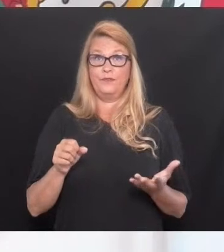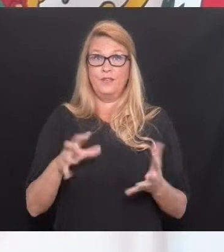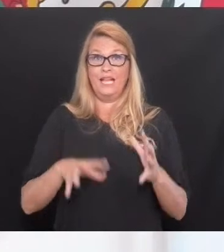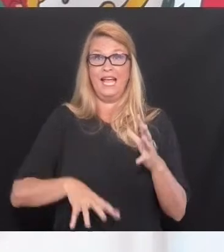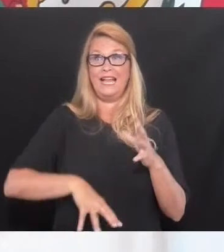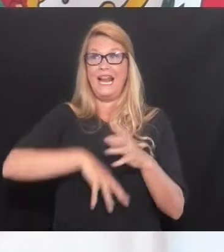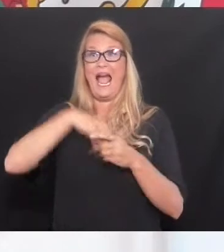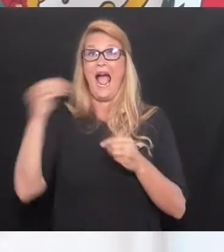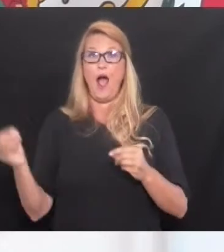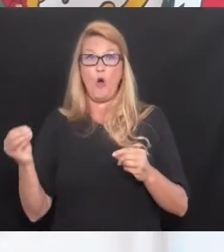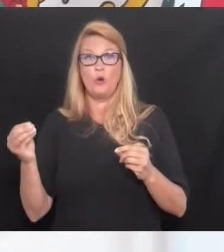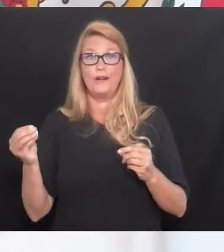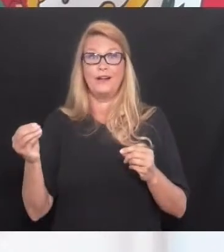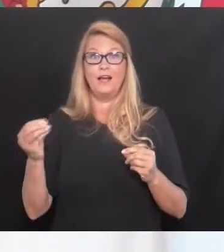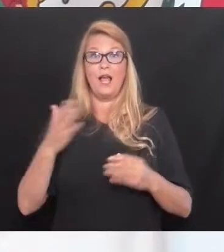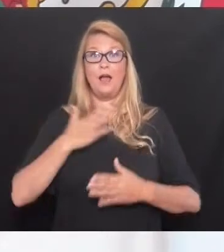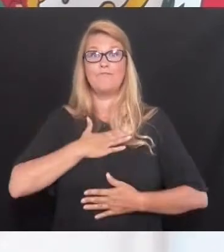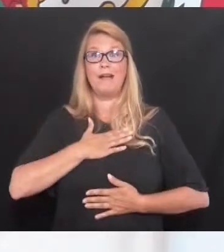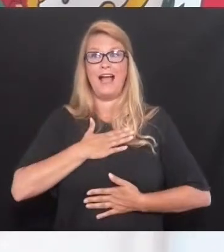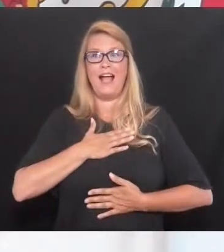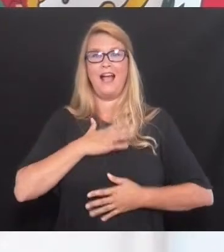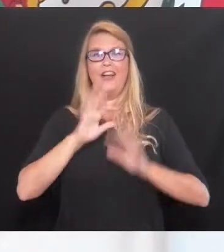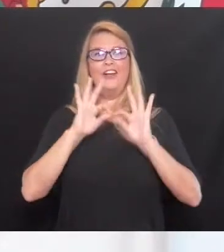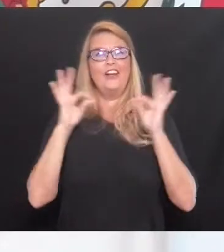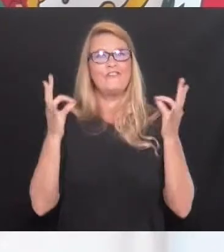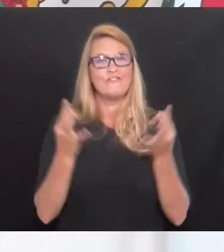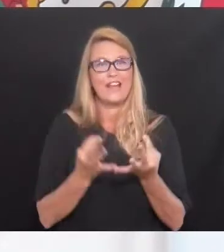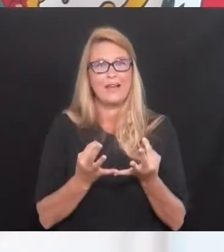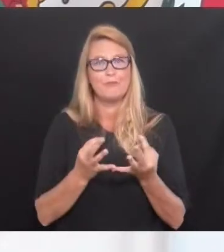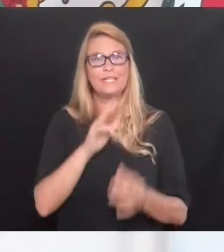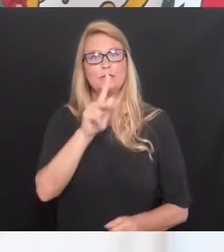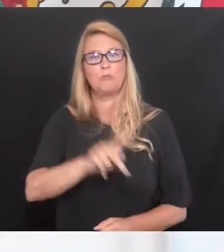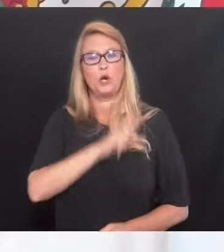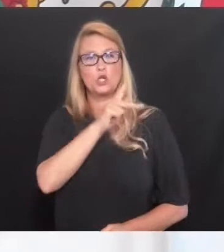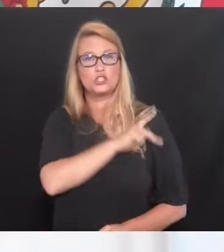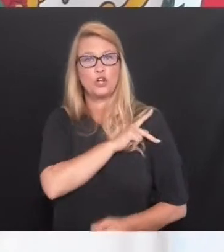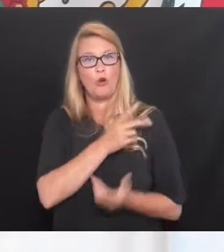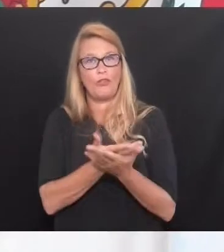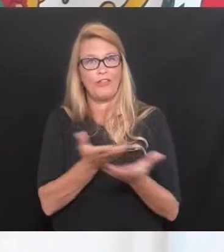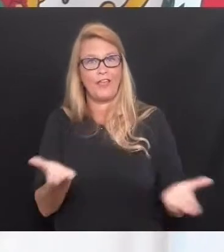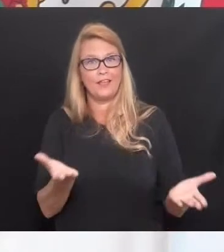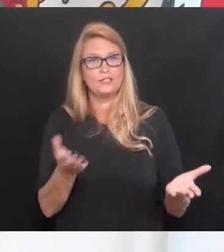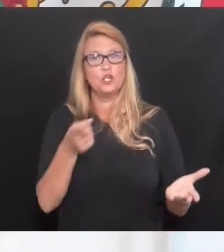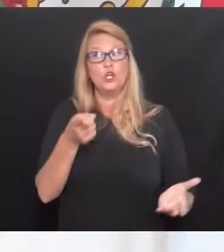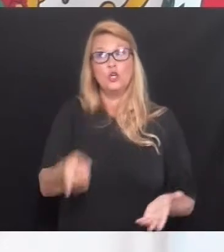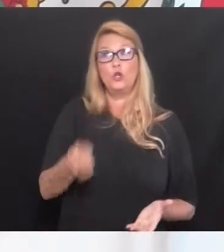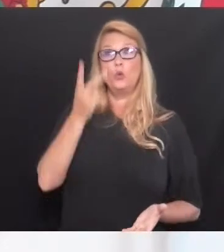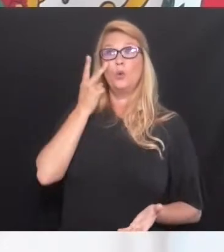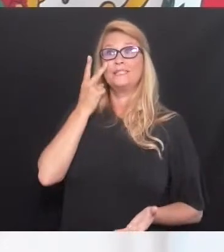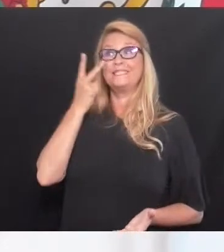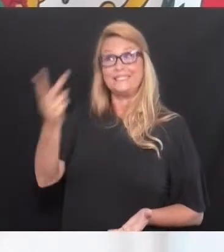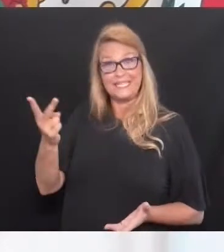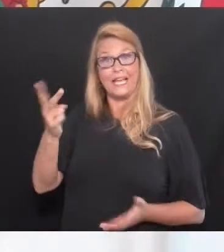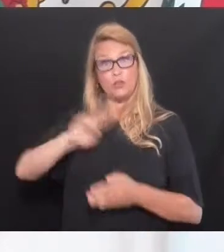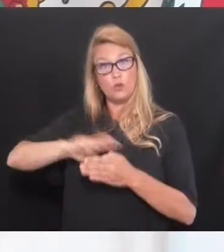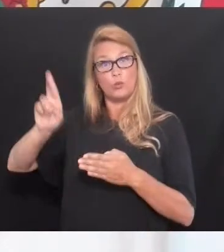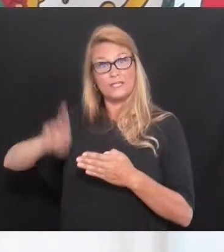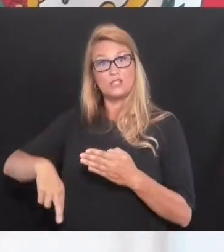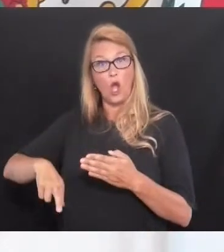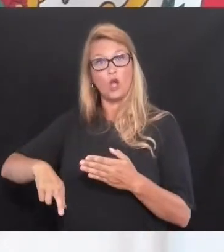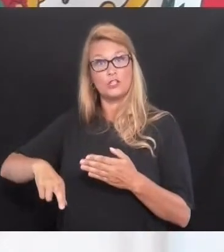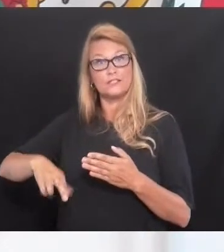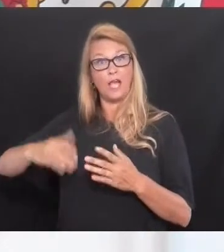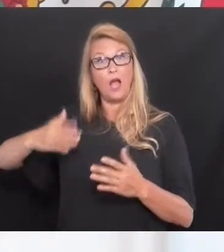out of my family's personal stuff, you'll find the outcomes. You'll find that the